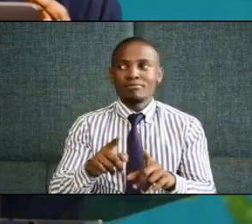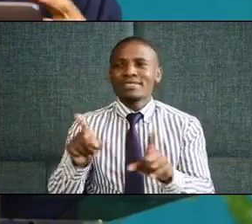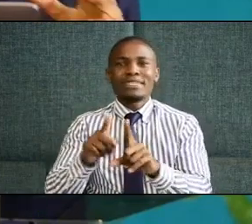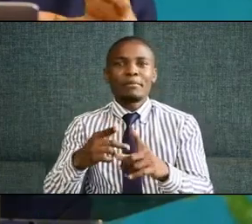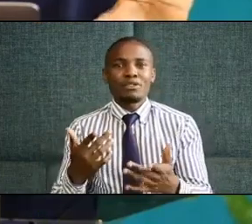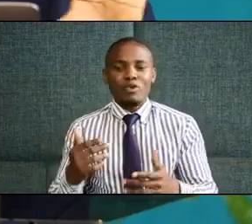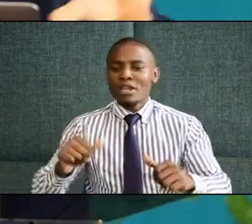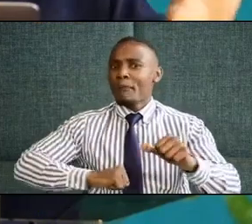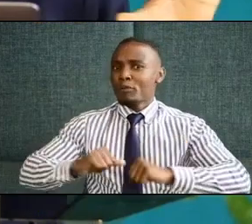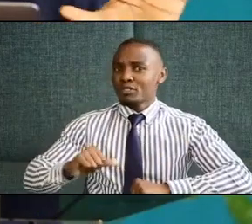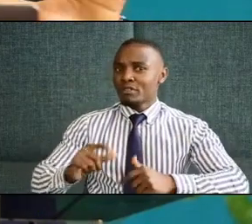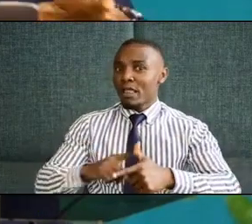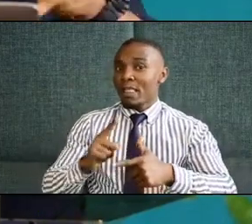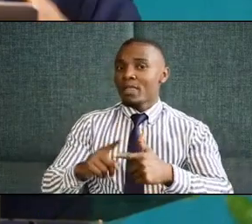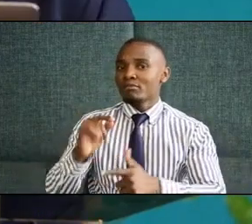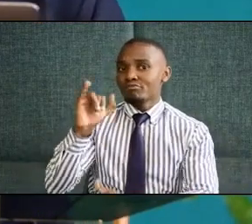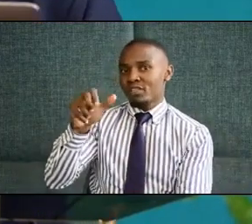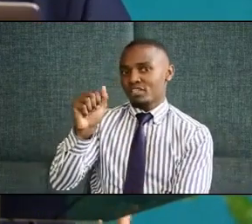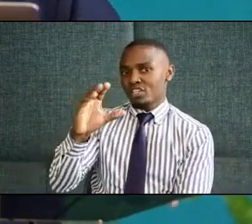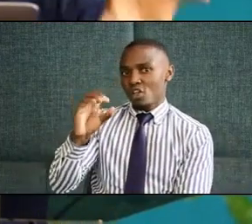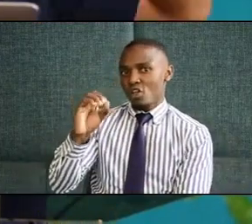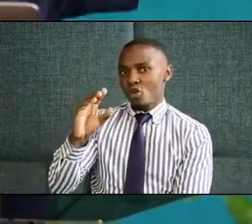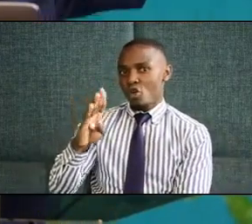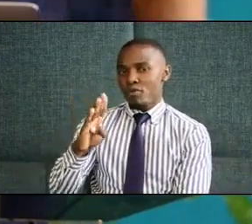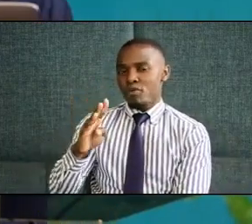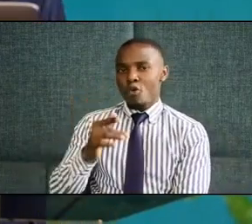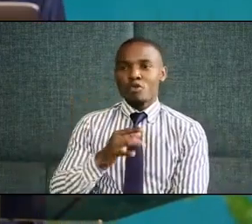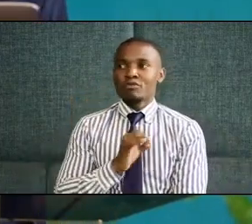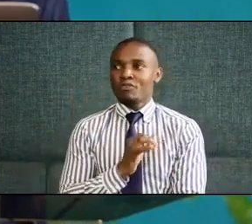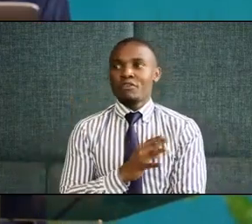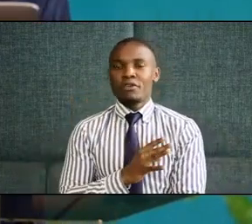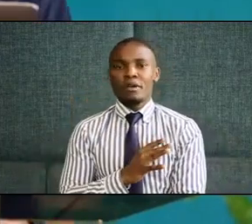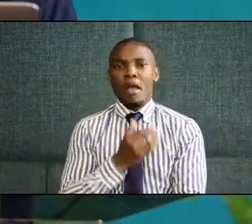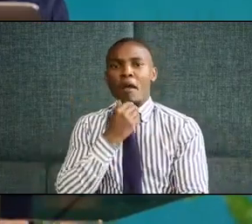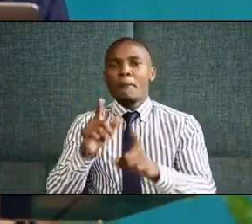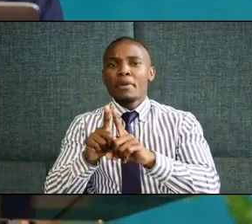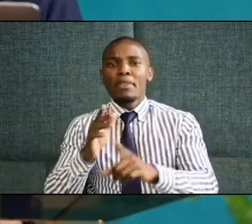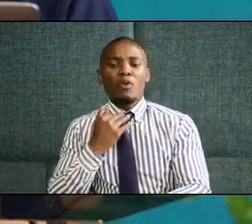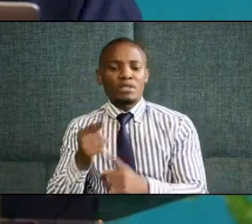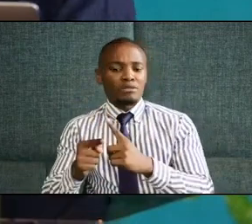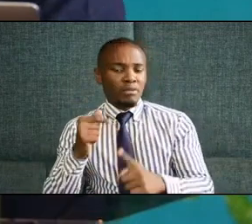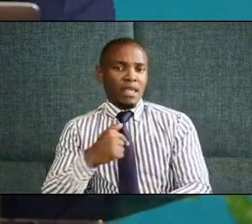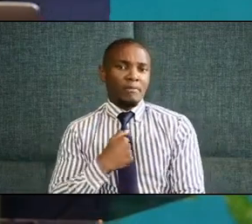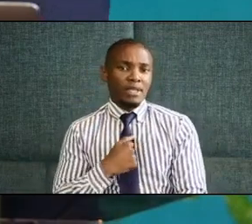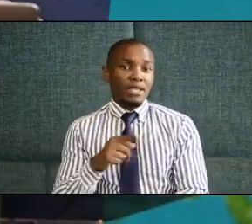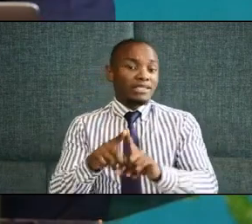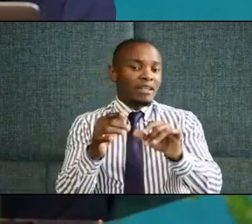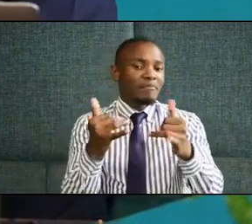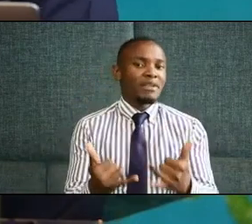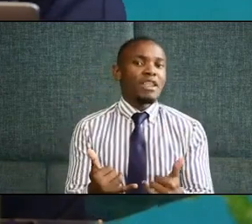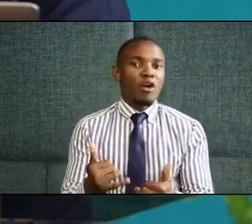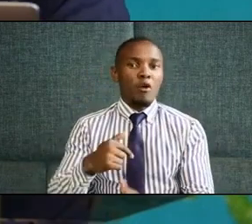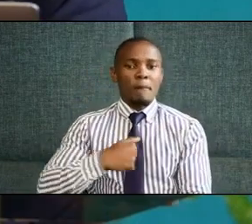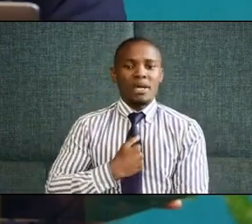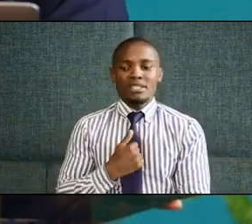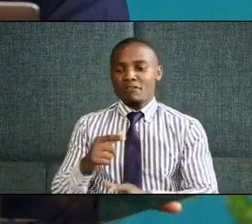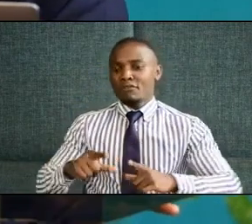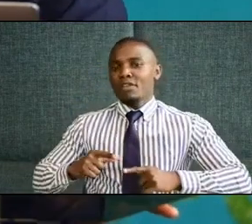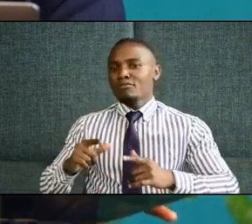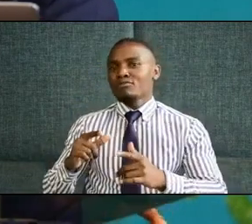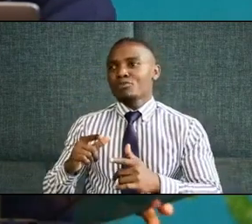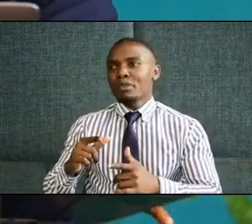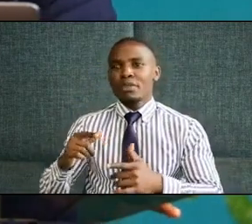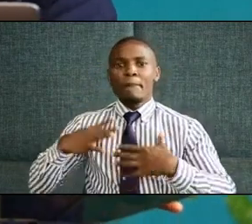chapter 34, Jacob was scared. Now my brother wants to kill me. Now I am among strangers and